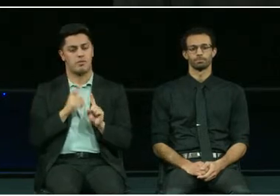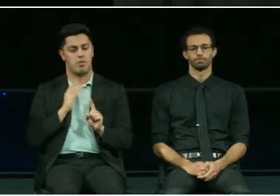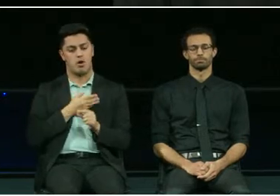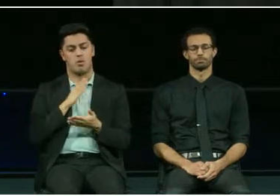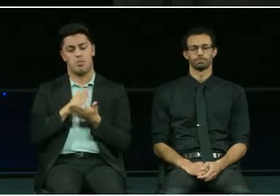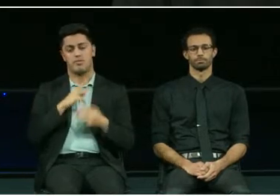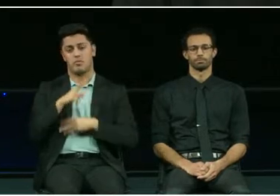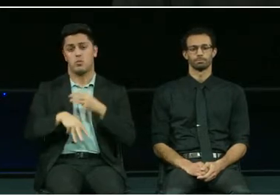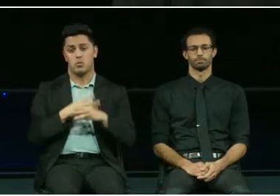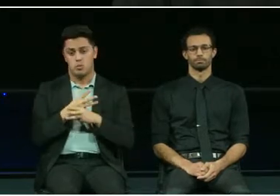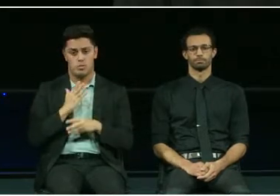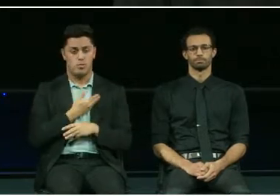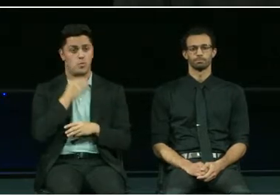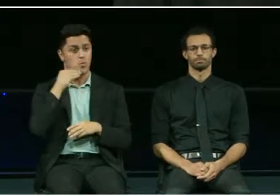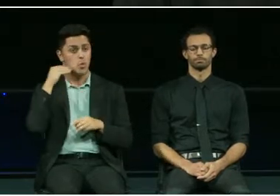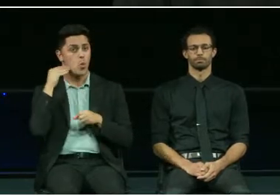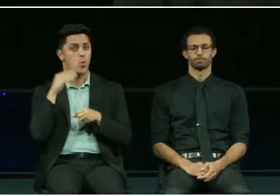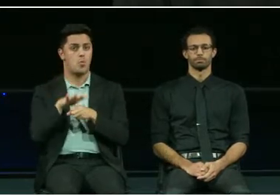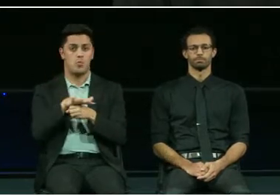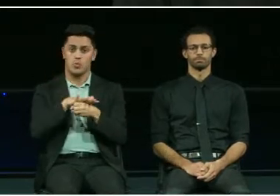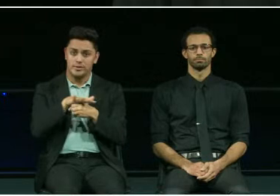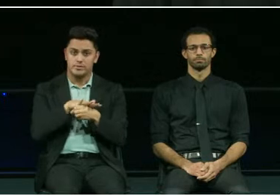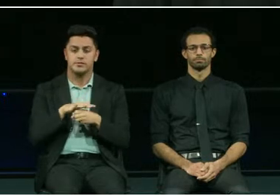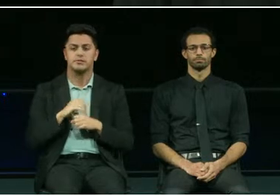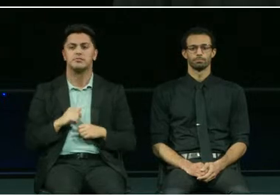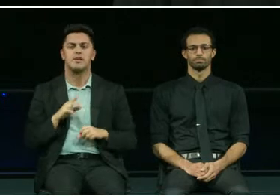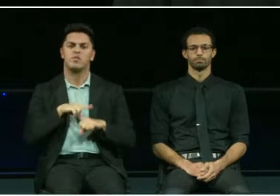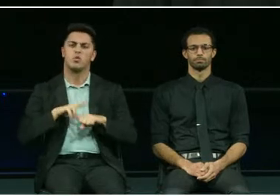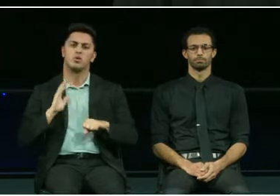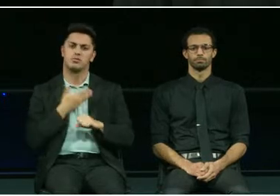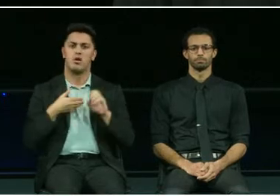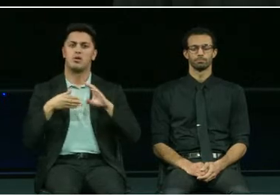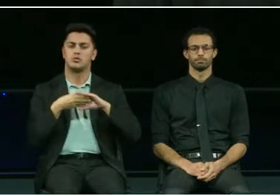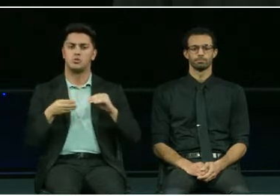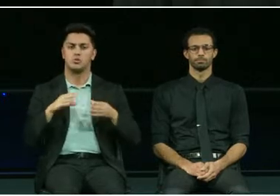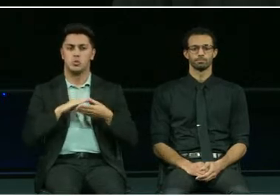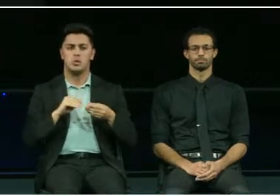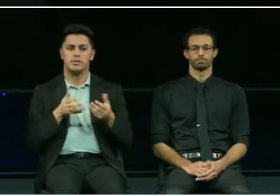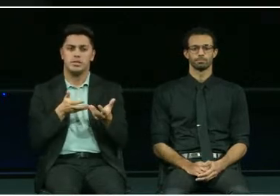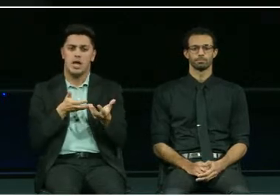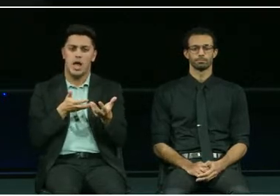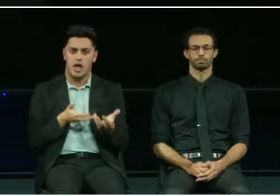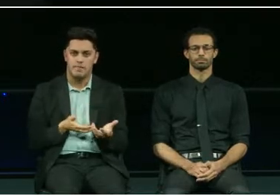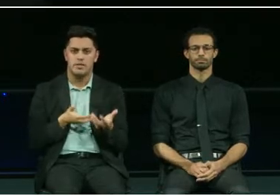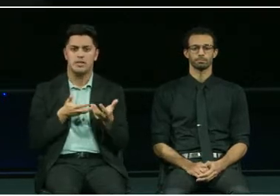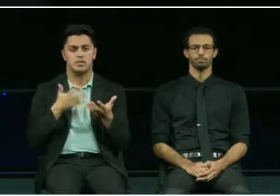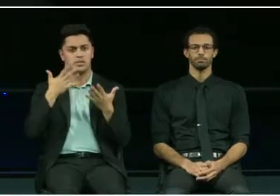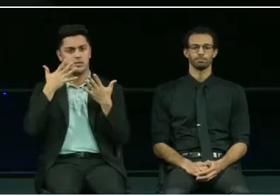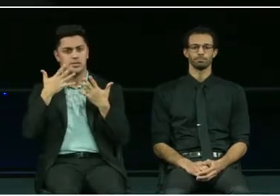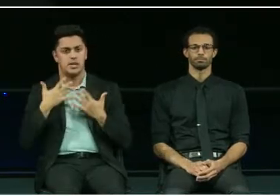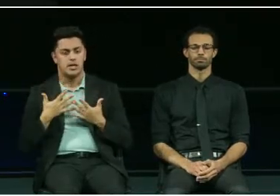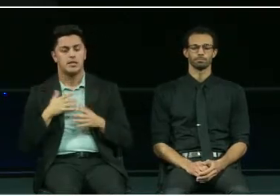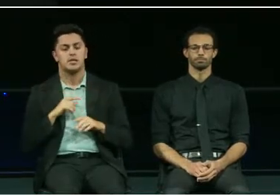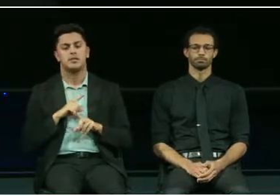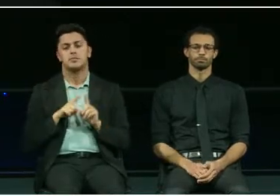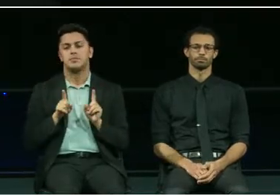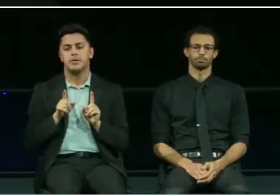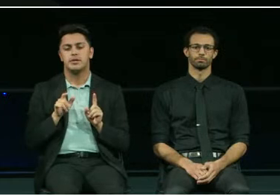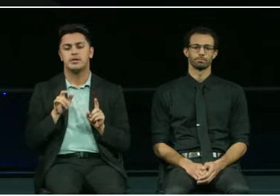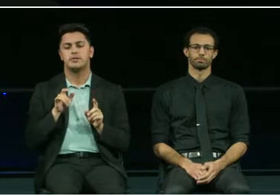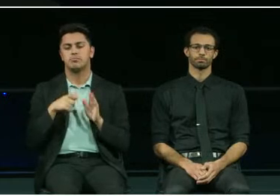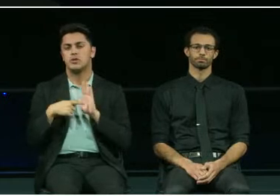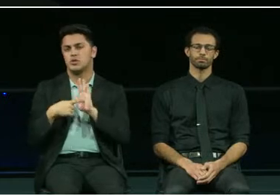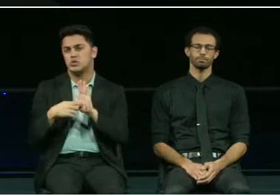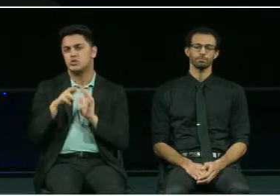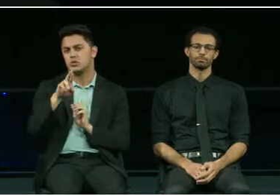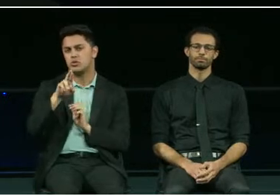world, from our home region. And of course, our story is quite heavy and sad, but I think, you know, it just shows